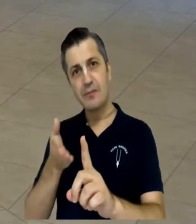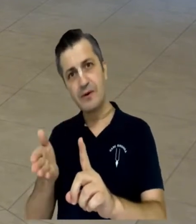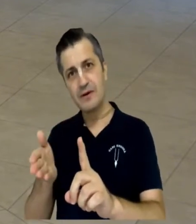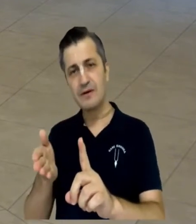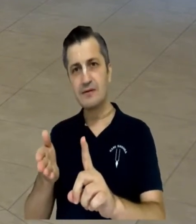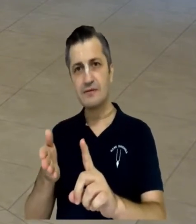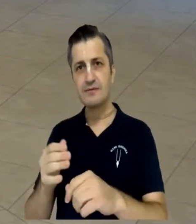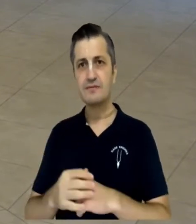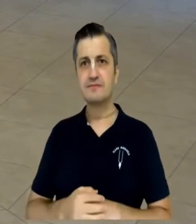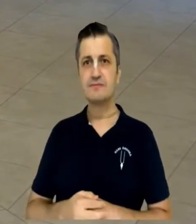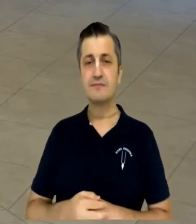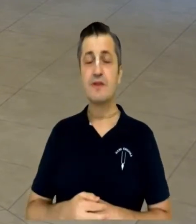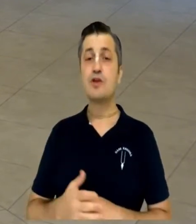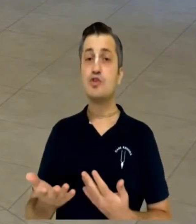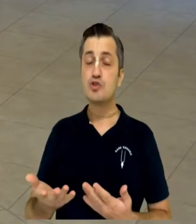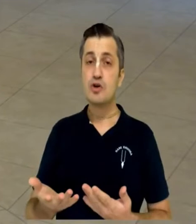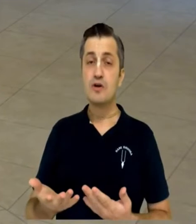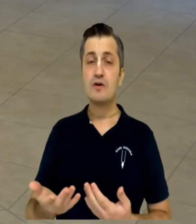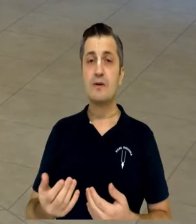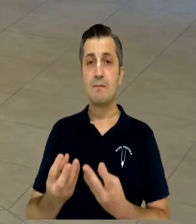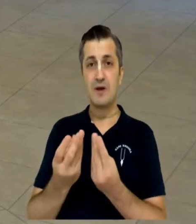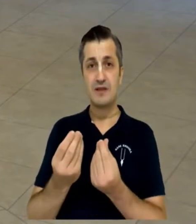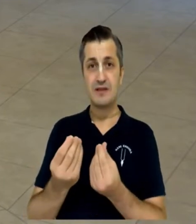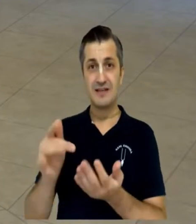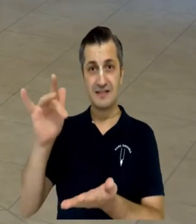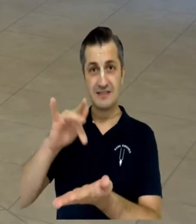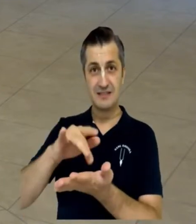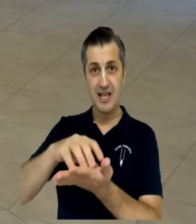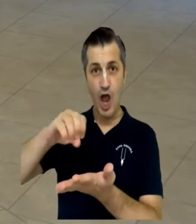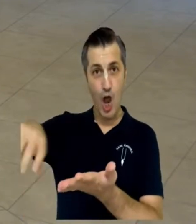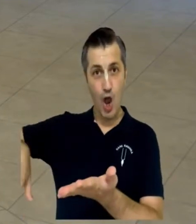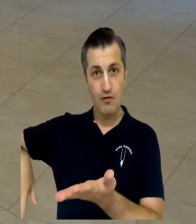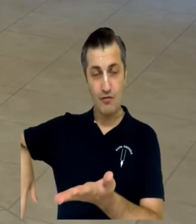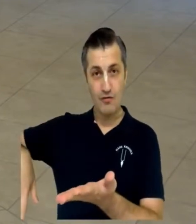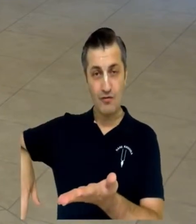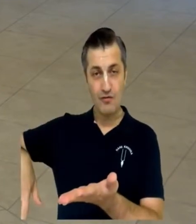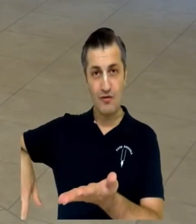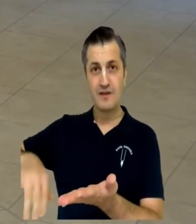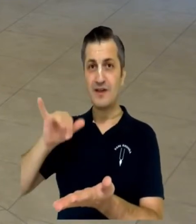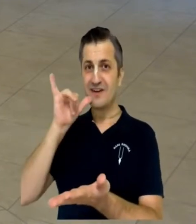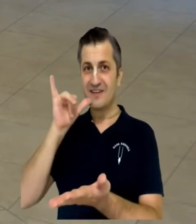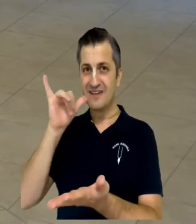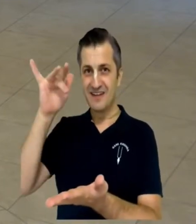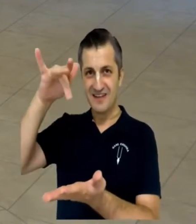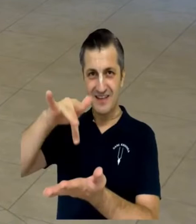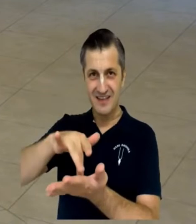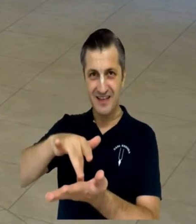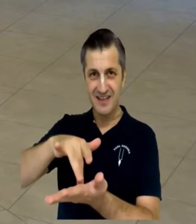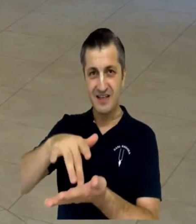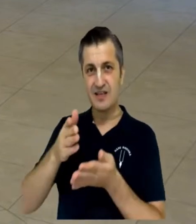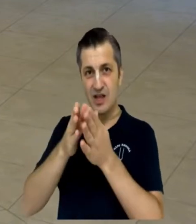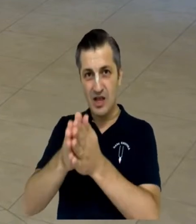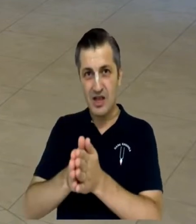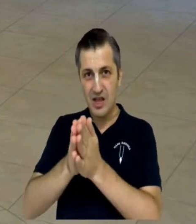we put Krishna into the center, then we could redefine mistake as anything which is not aligned with Krishna's